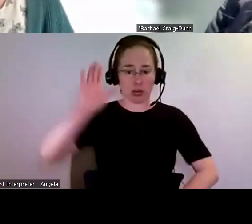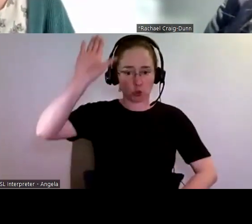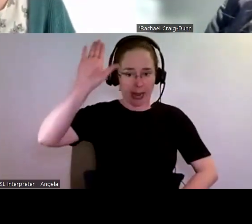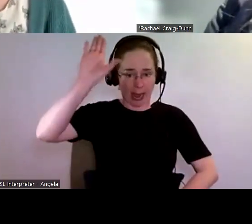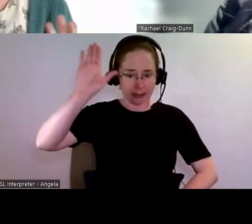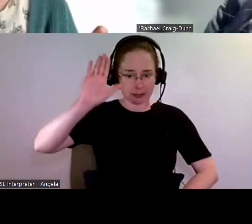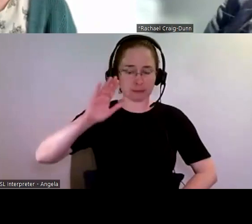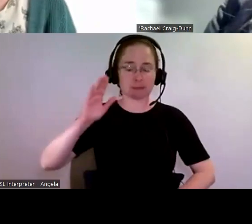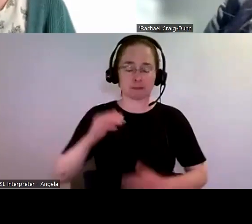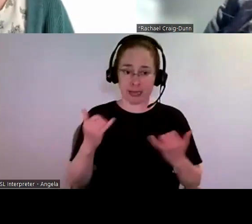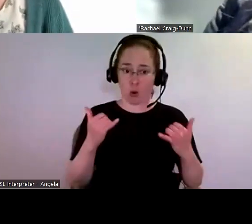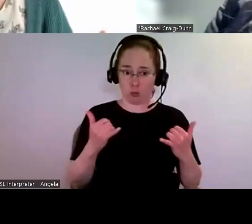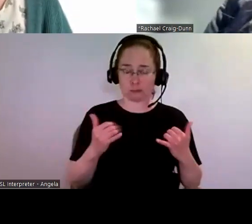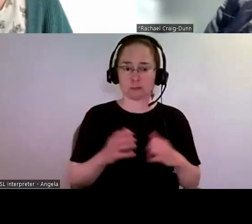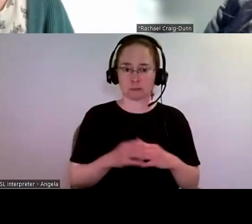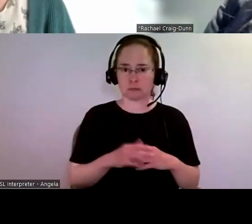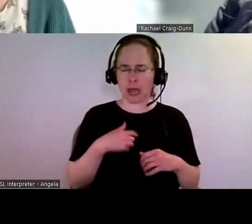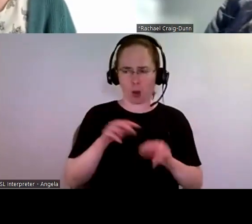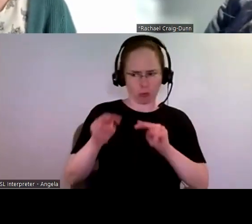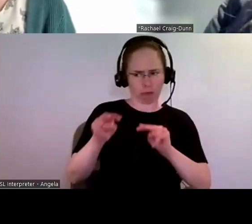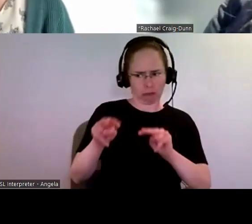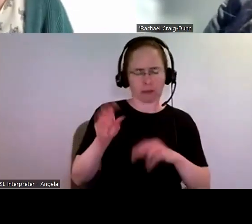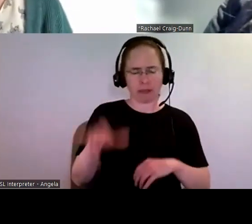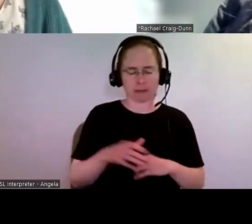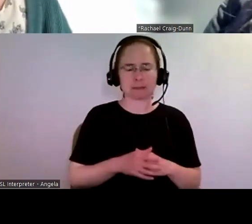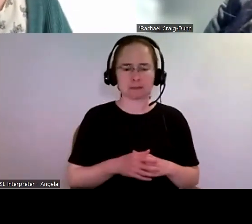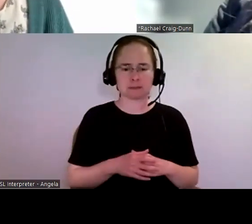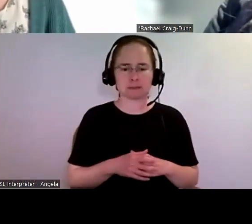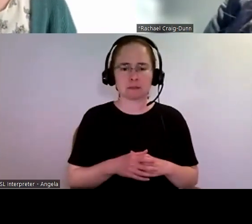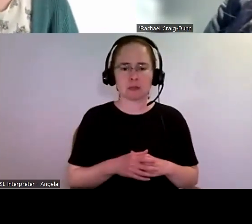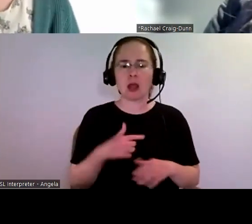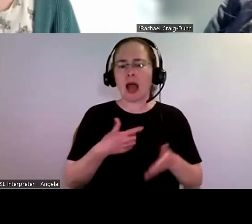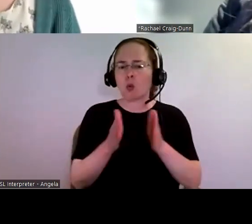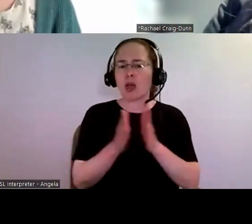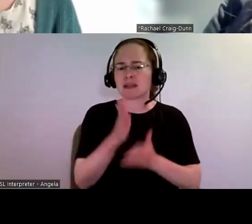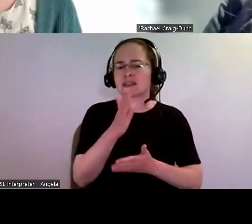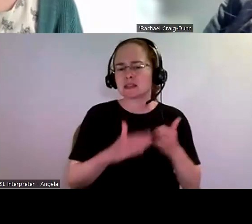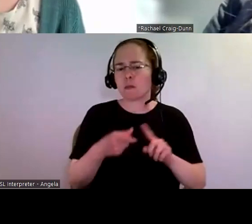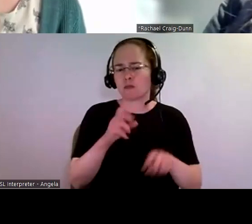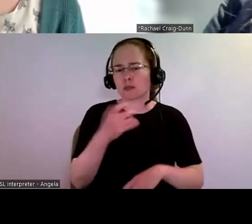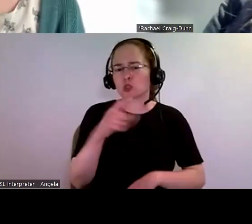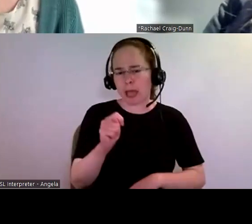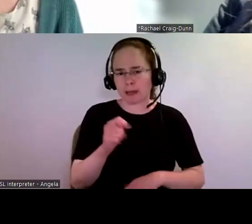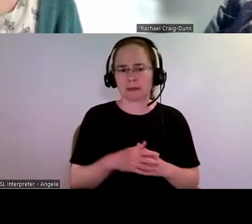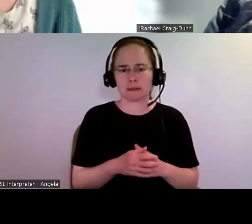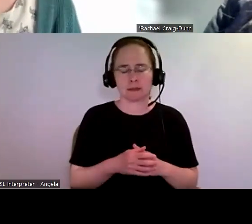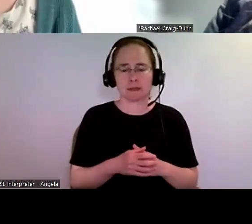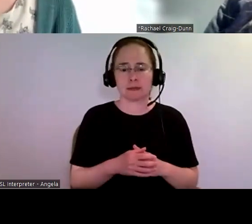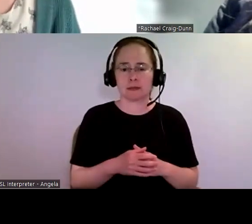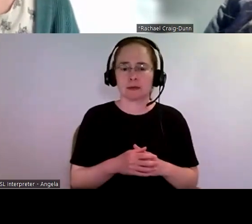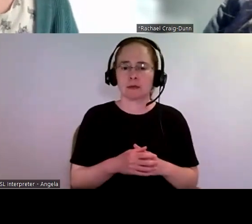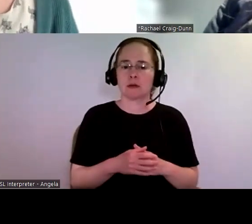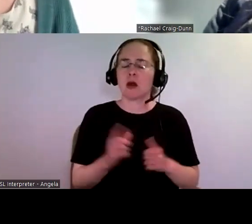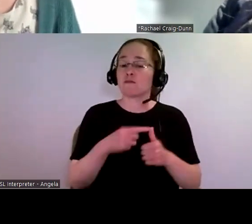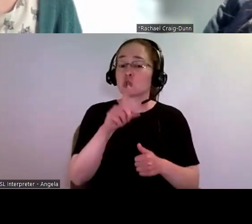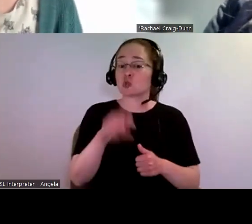your hand right now. I'll keep my eyes peeled for that, but I'll ask some that were put in the chat first. So this first one is for